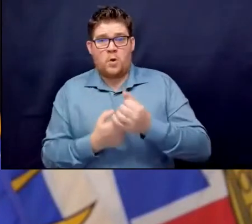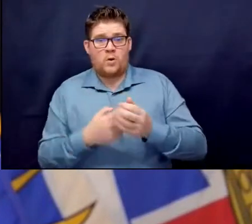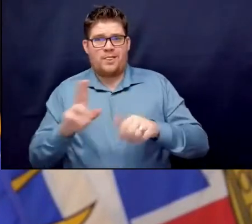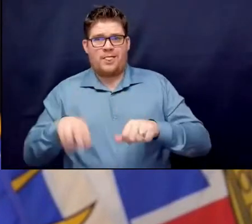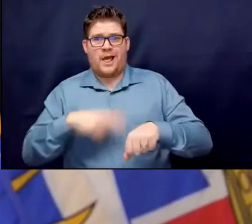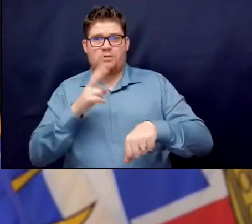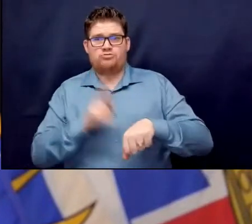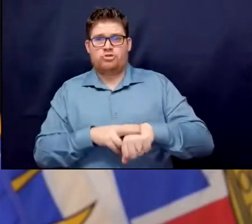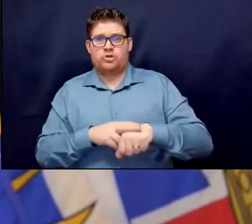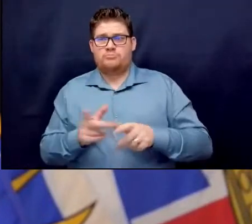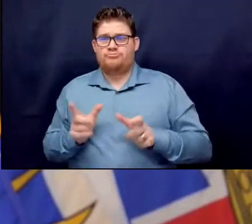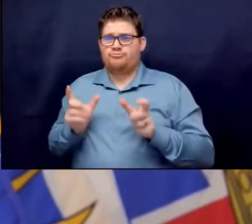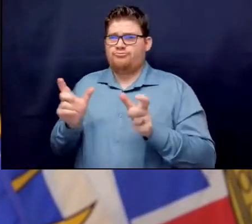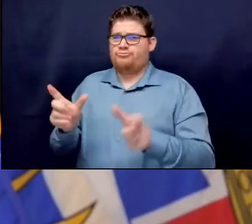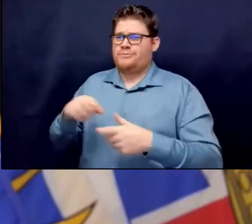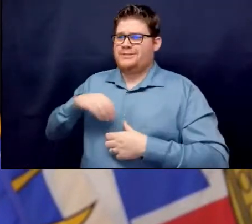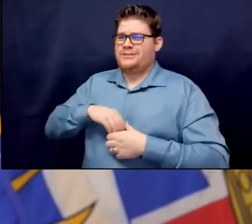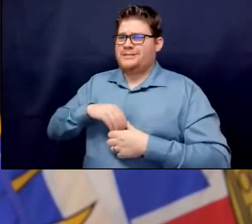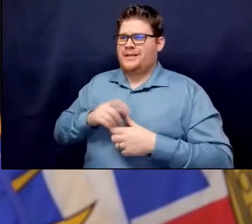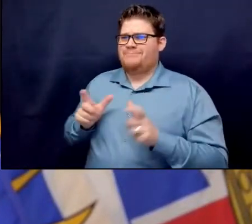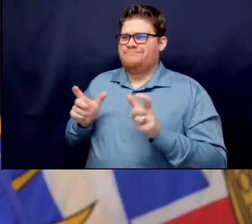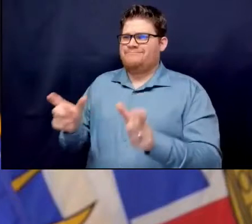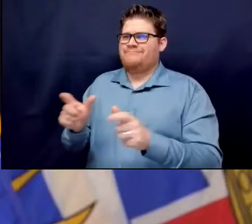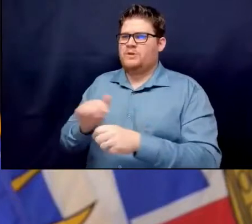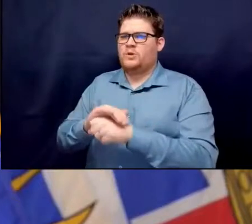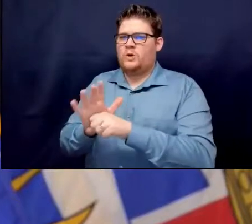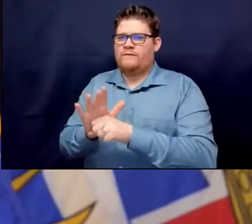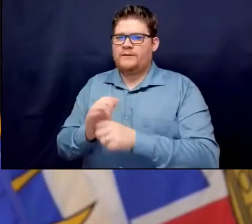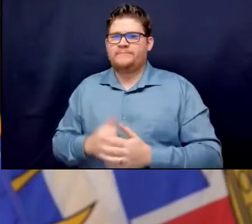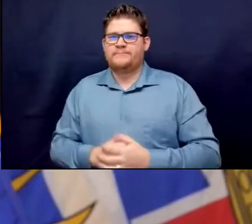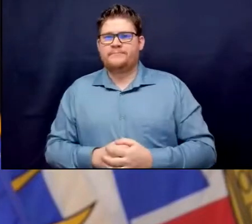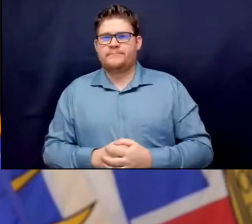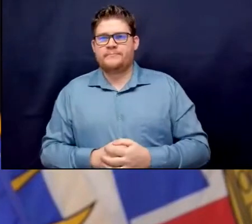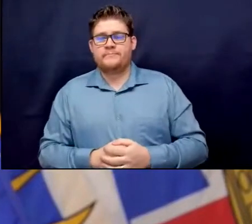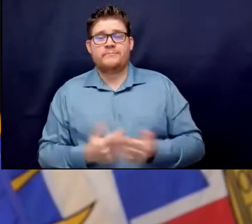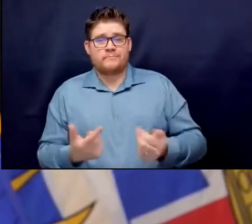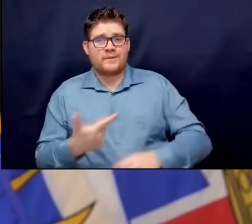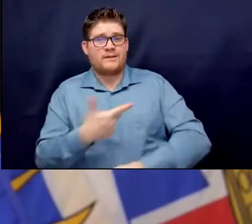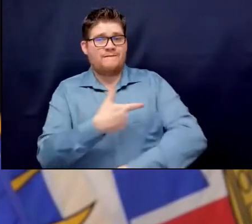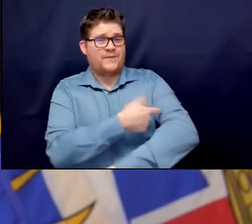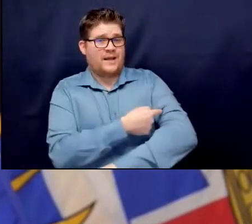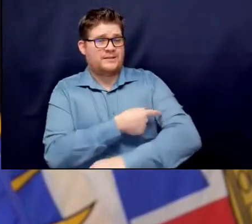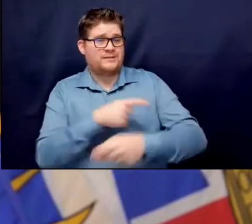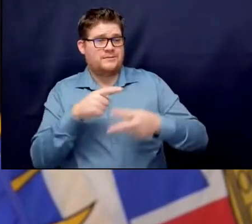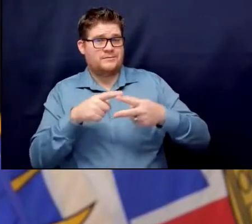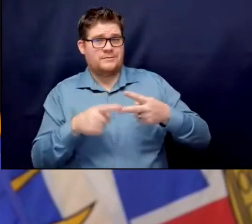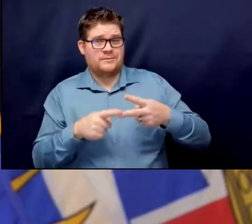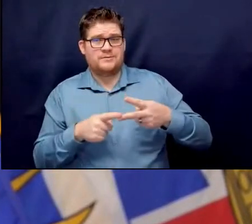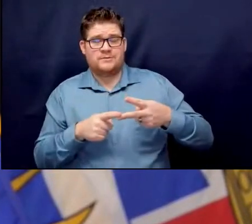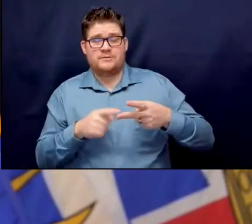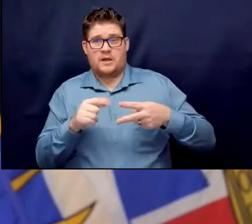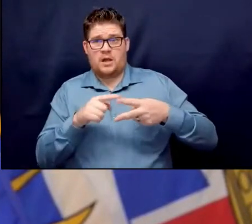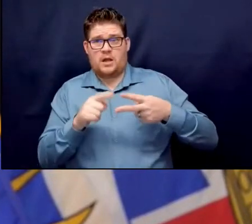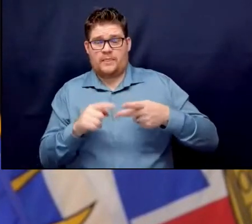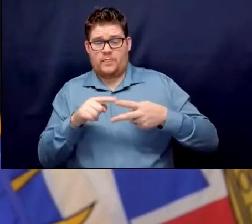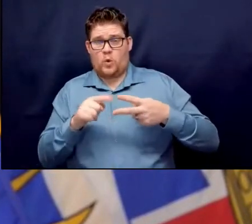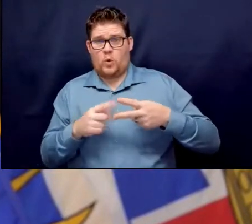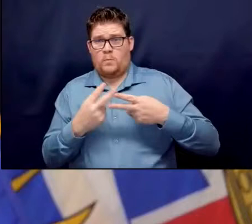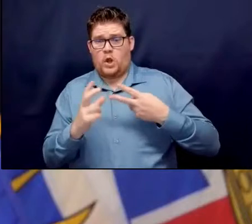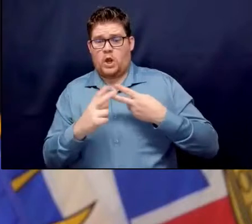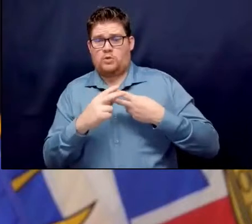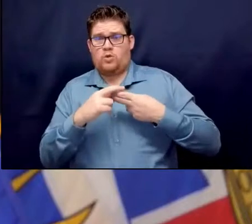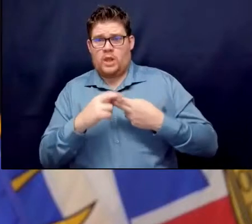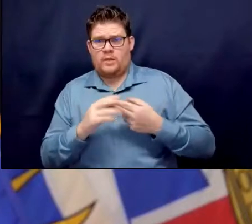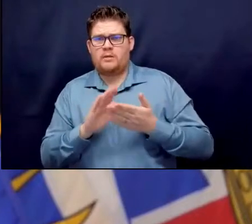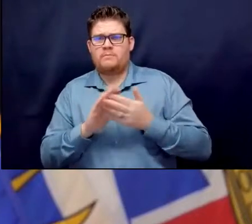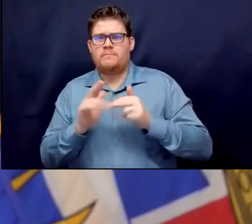change we're going to see in the virus in coming years. So how long our booster dose is going to be protective, whether we're going to see it